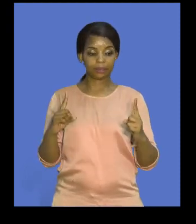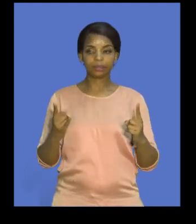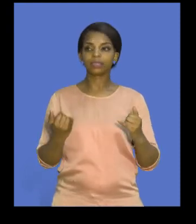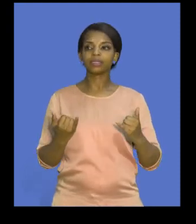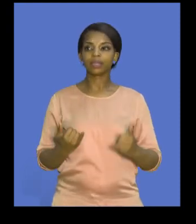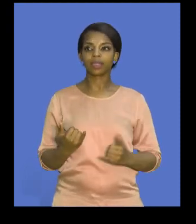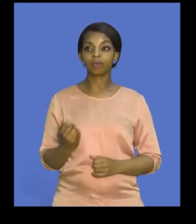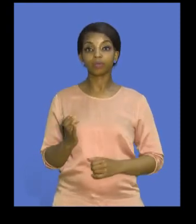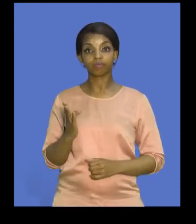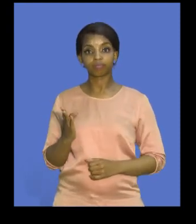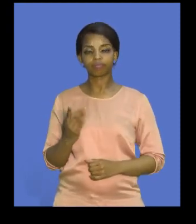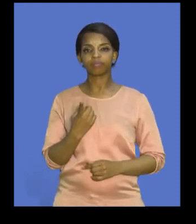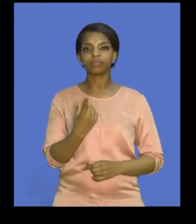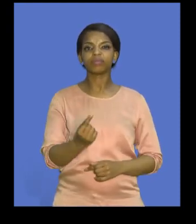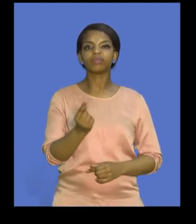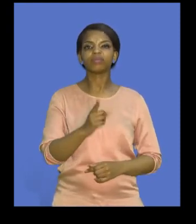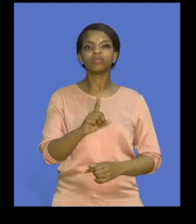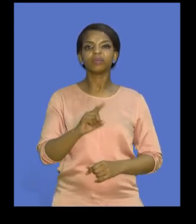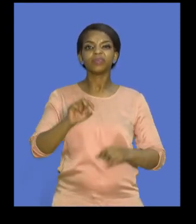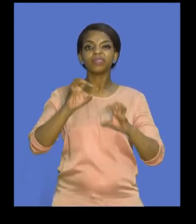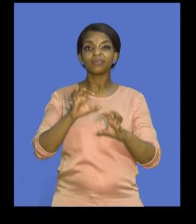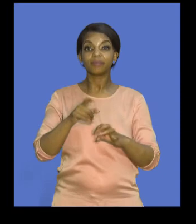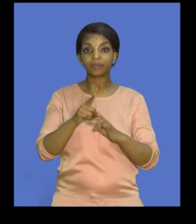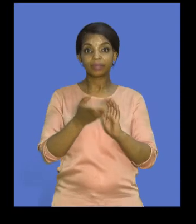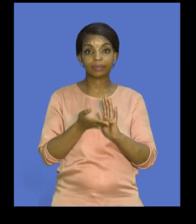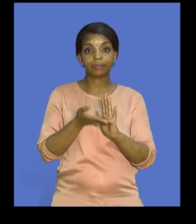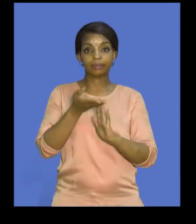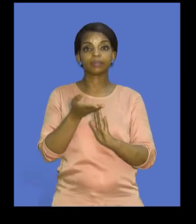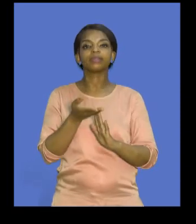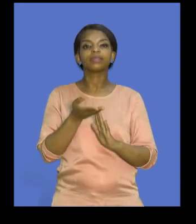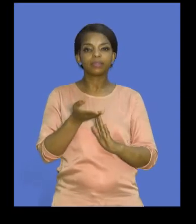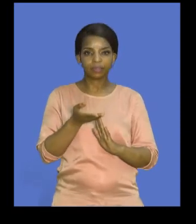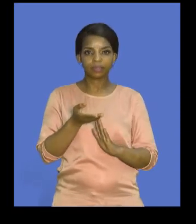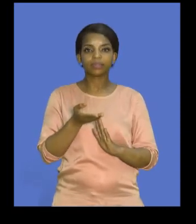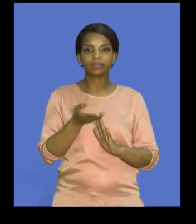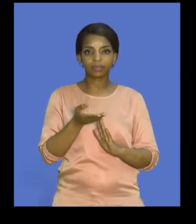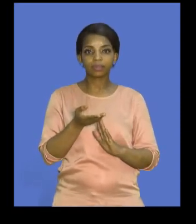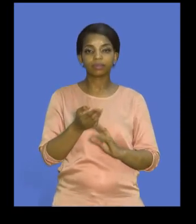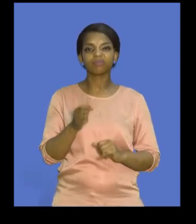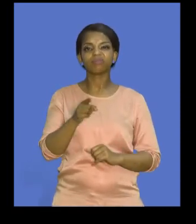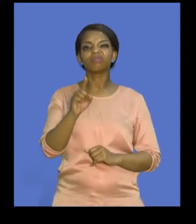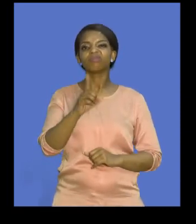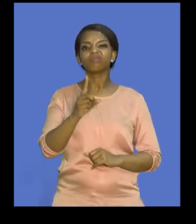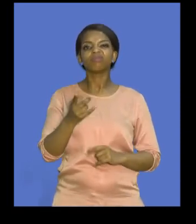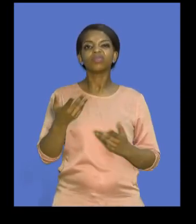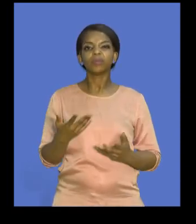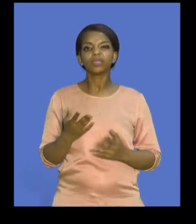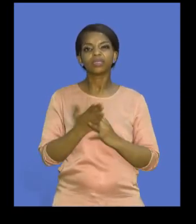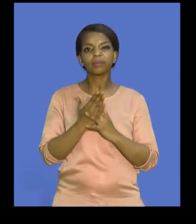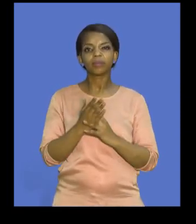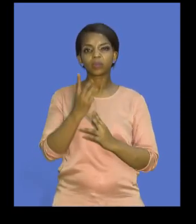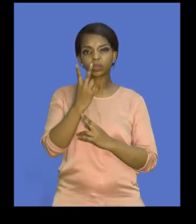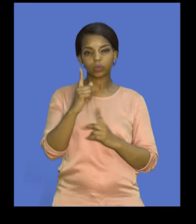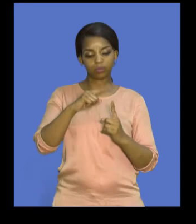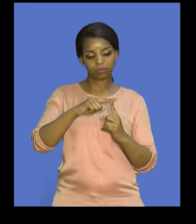increase, right? So the electrostatic force between those two charges increases, right? Are we